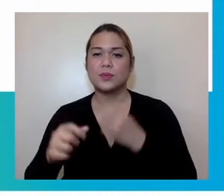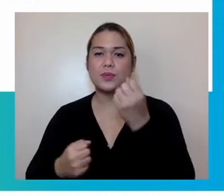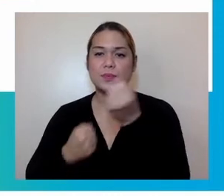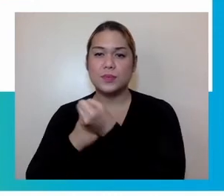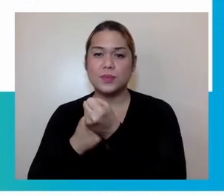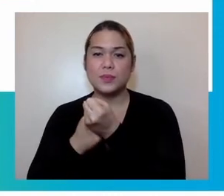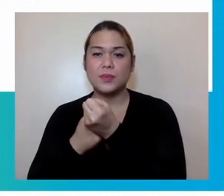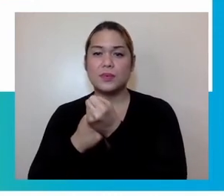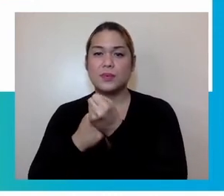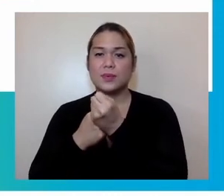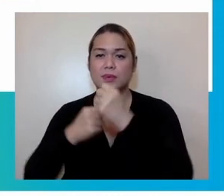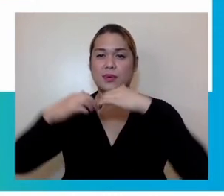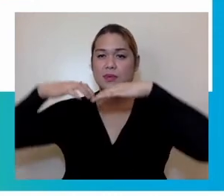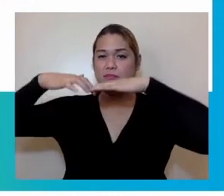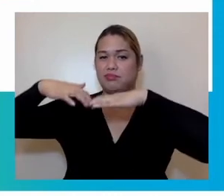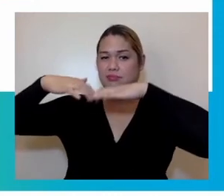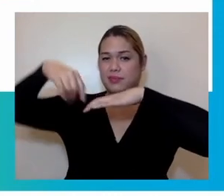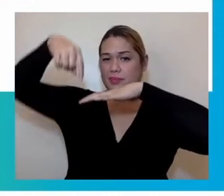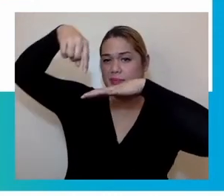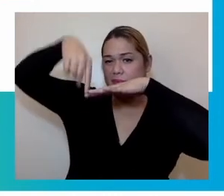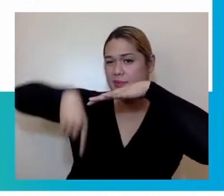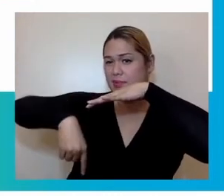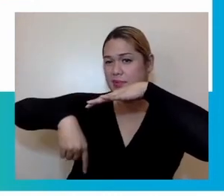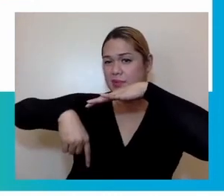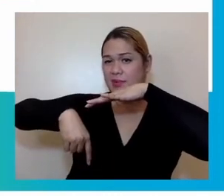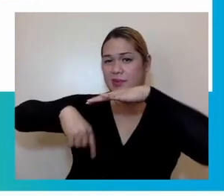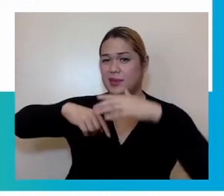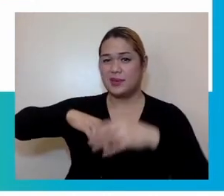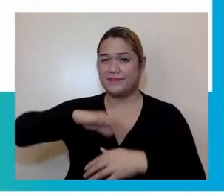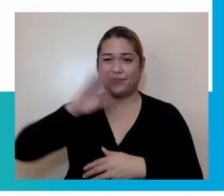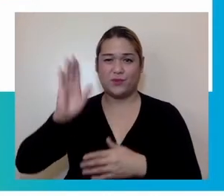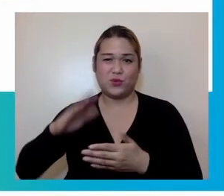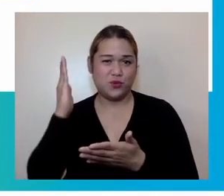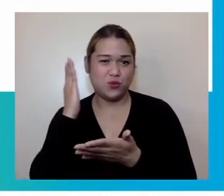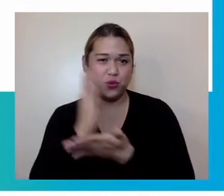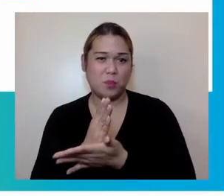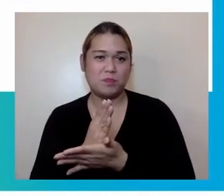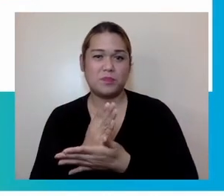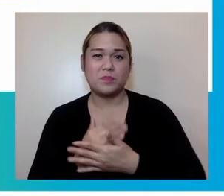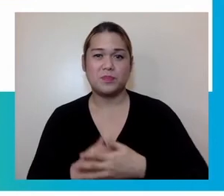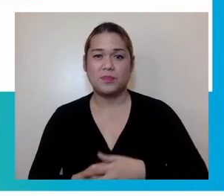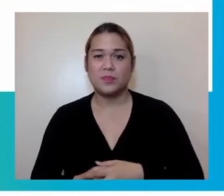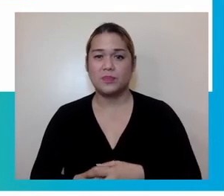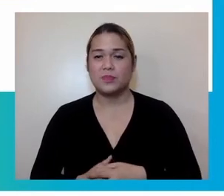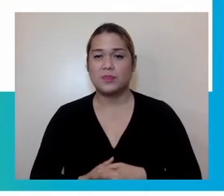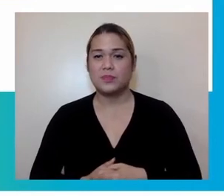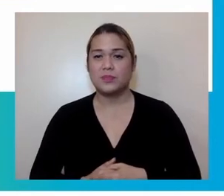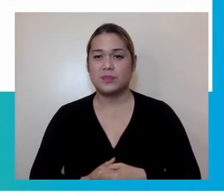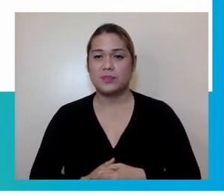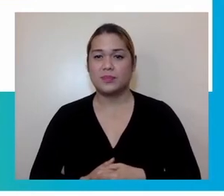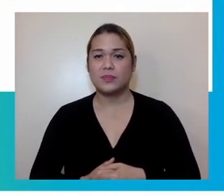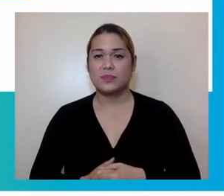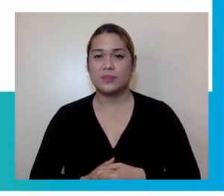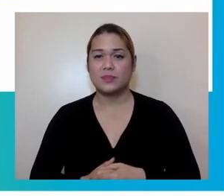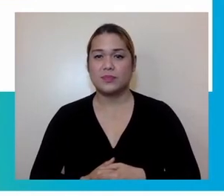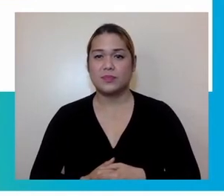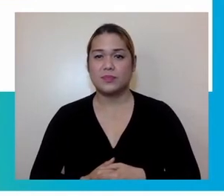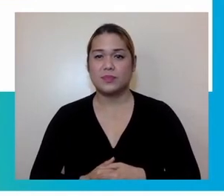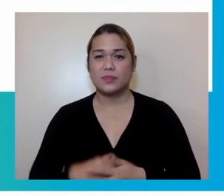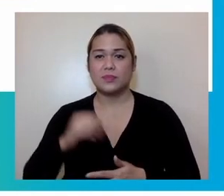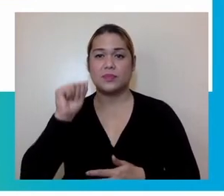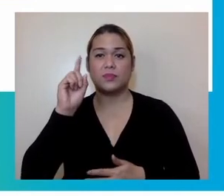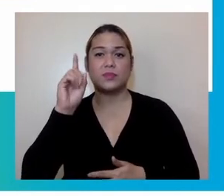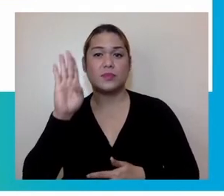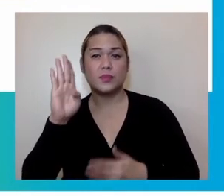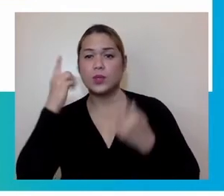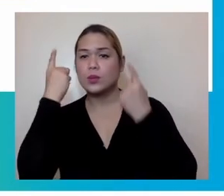the regenerative and sustainable low carbon development by considering more the needs of the peoples rather